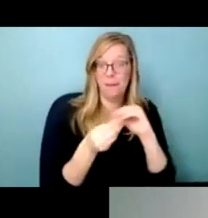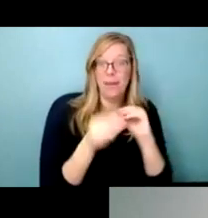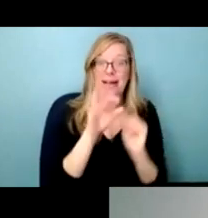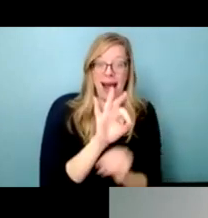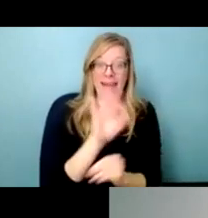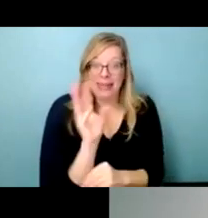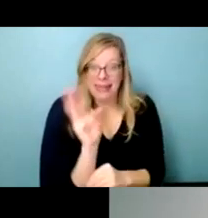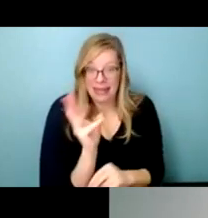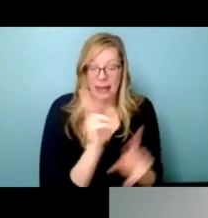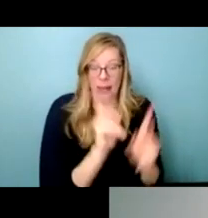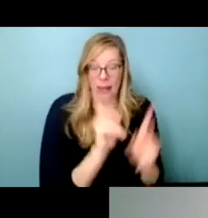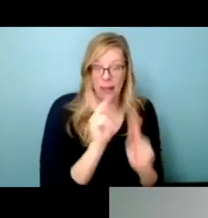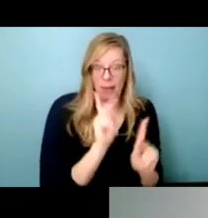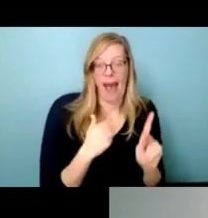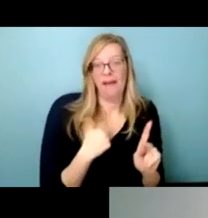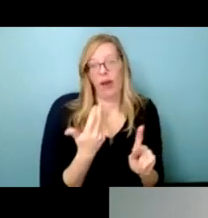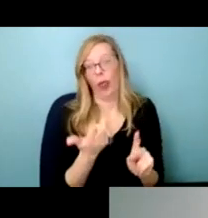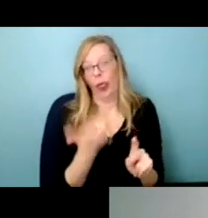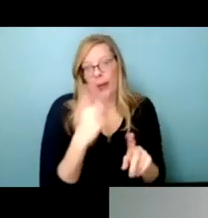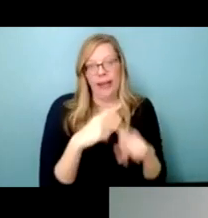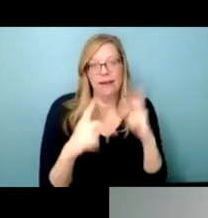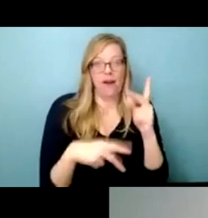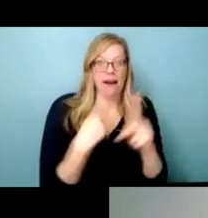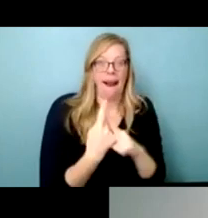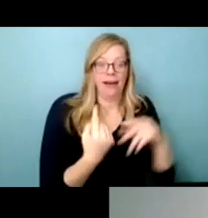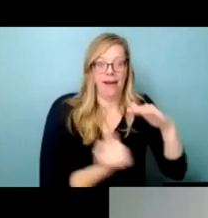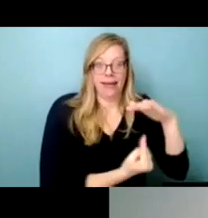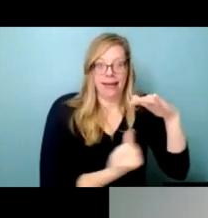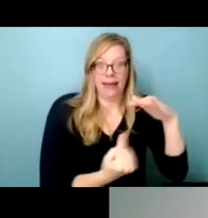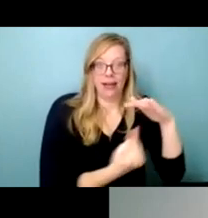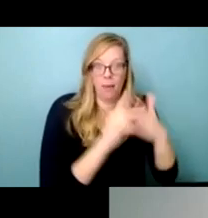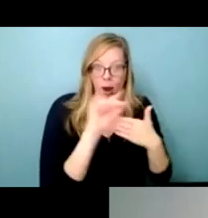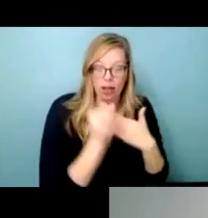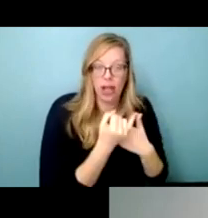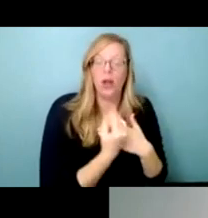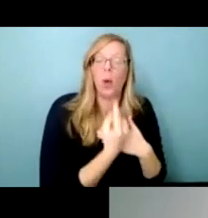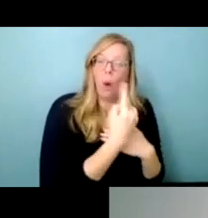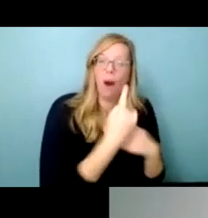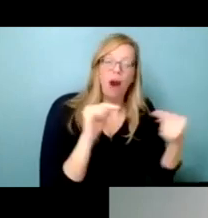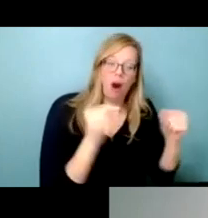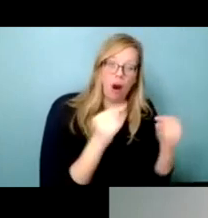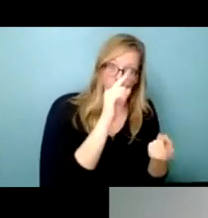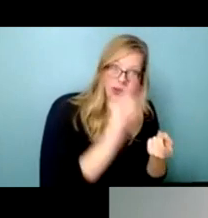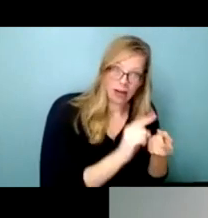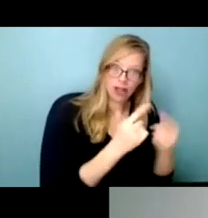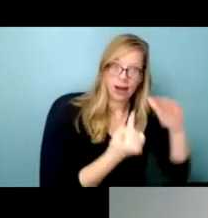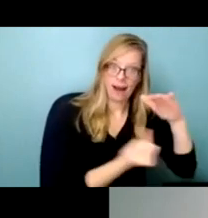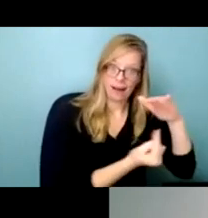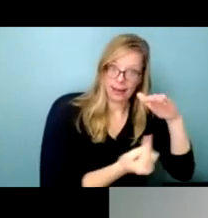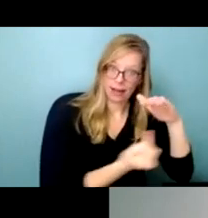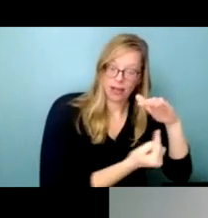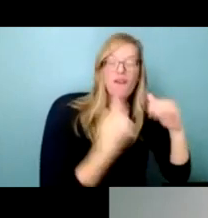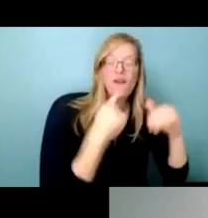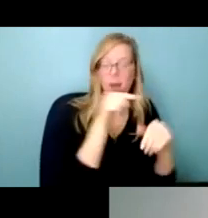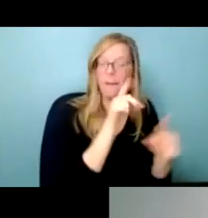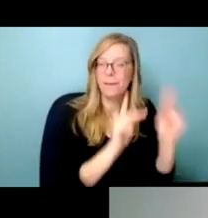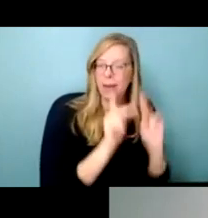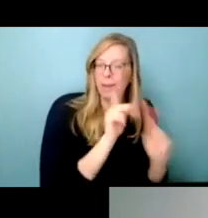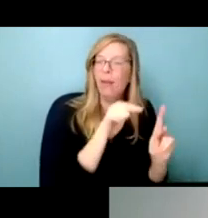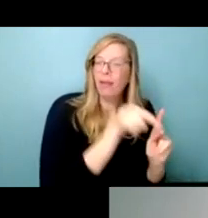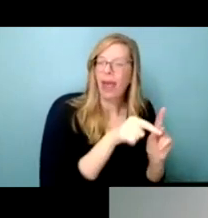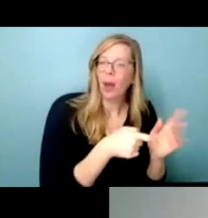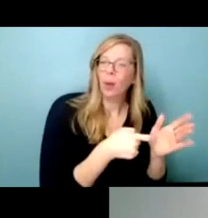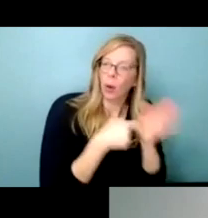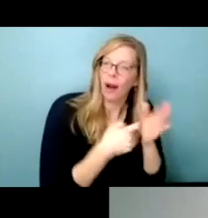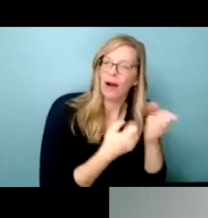three different types of isolation projects. So we do one harm reduction isolation project for vulnerable people that require support with